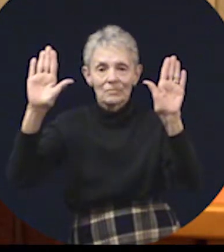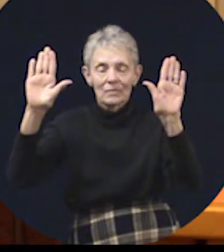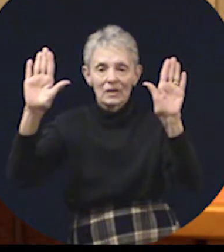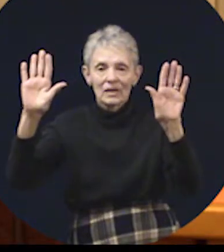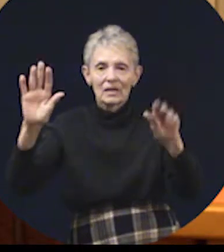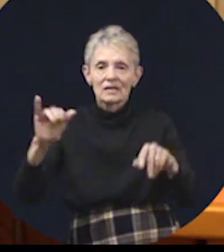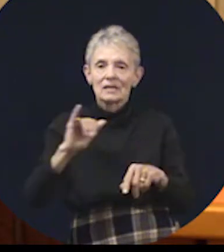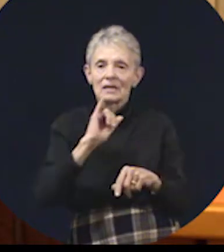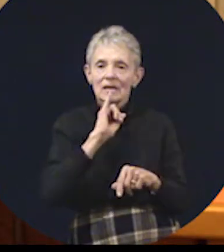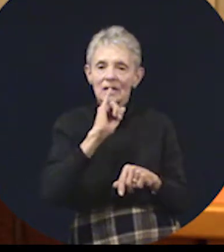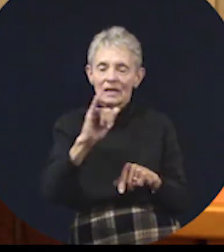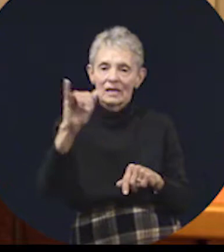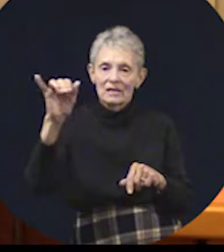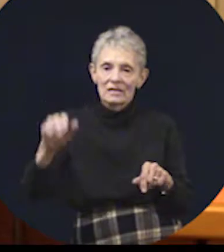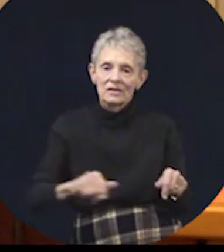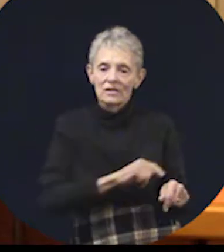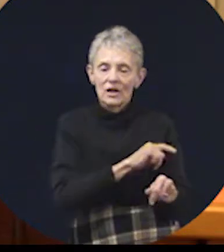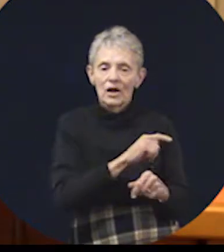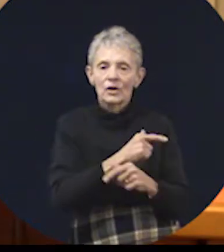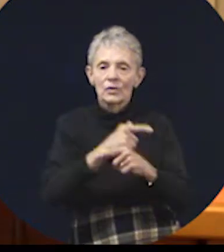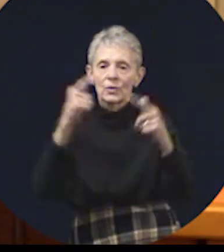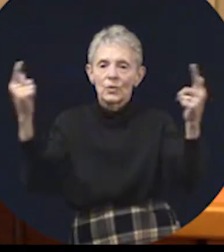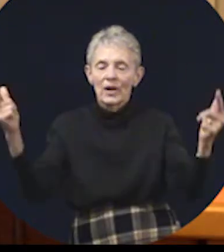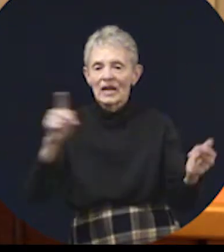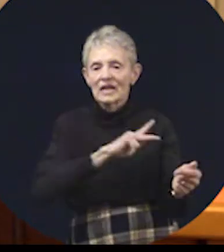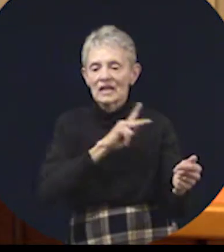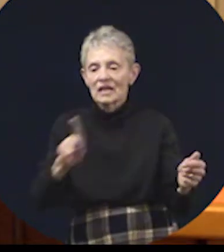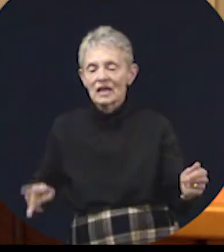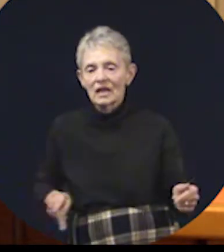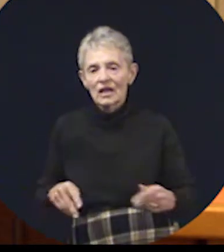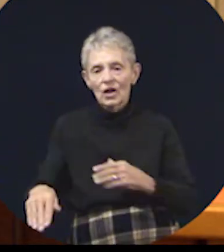Awesome, is the great King over all the